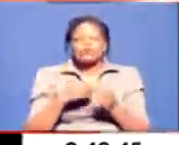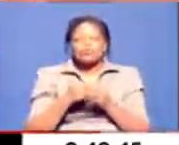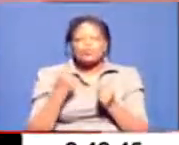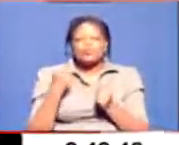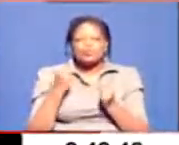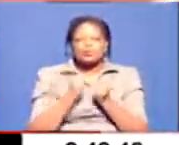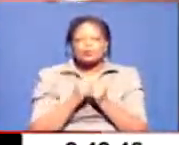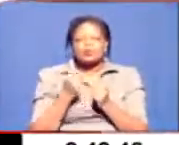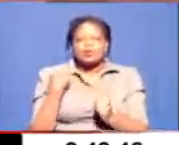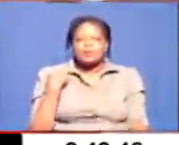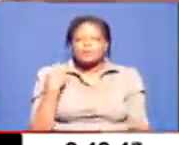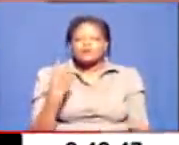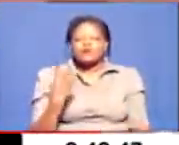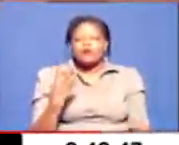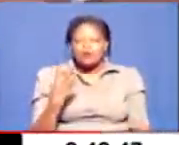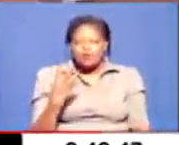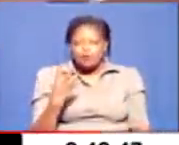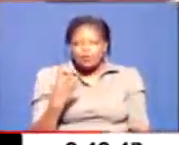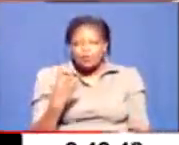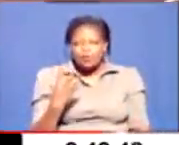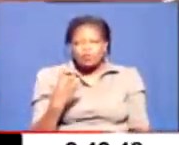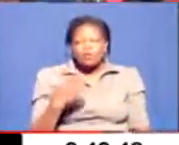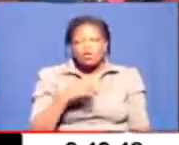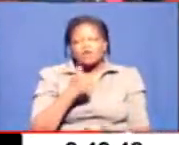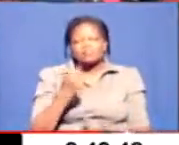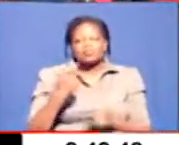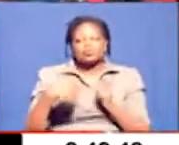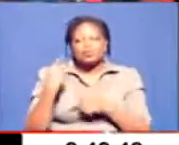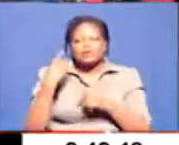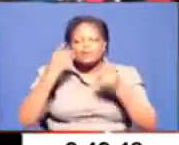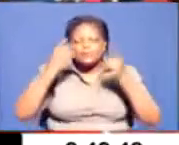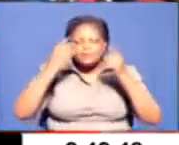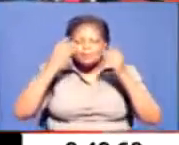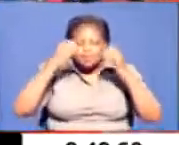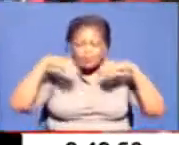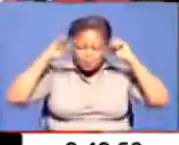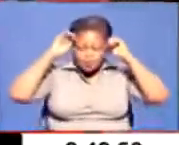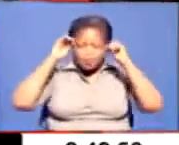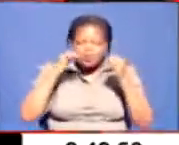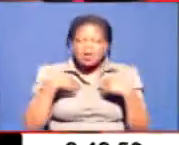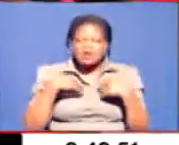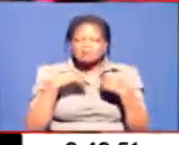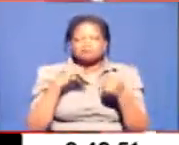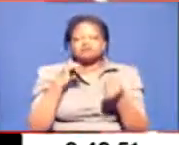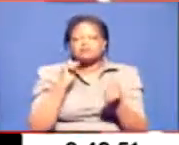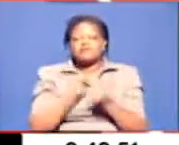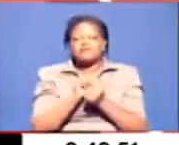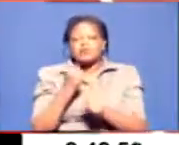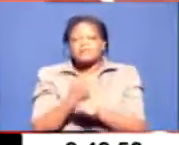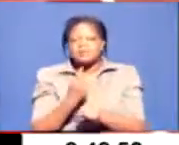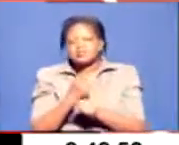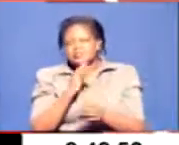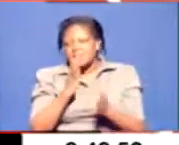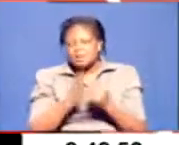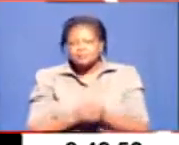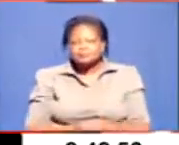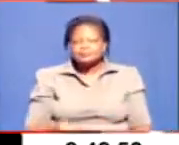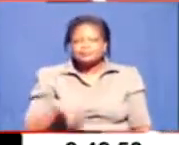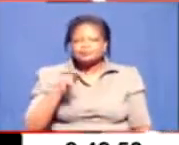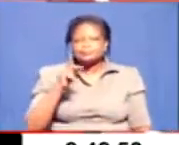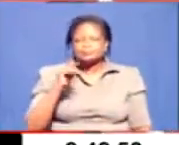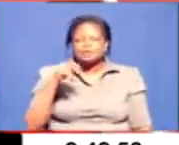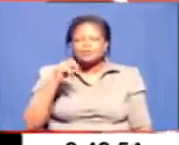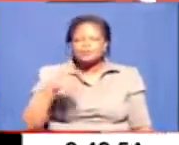meters T11 class, won by Brazilian Jacques Yetsin, who clocked 15 minutes 13.62 seconds. Kiprop blamed his